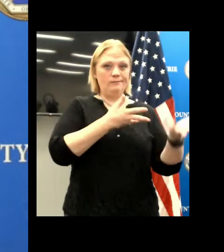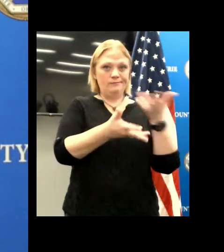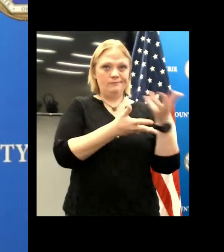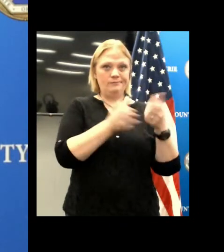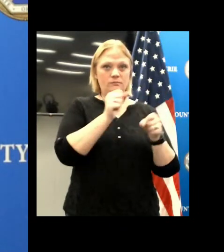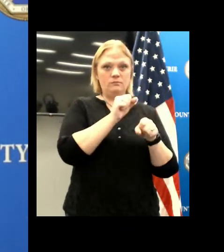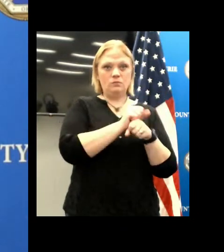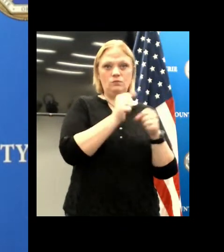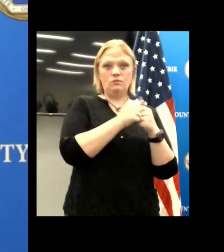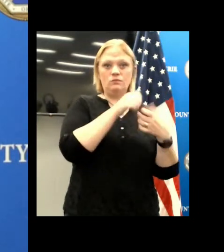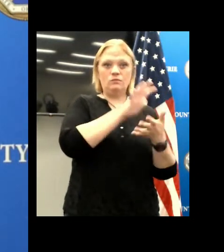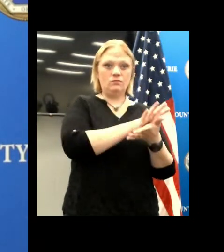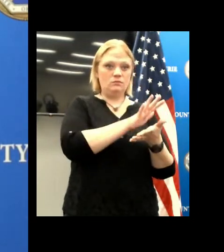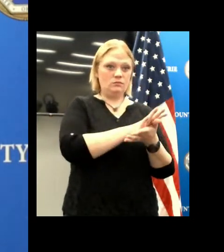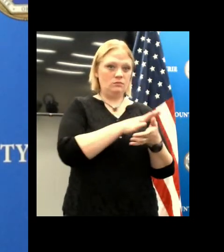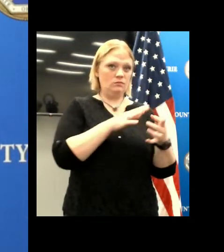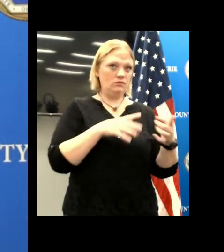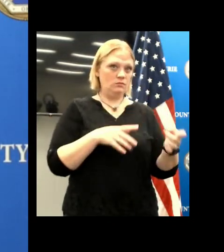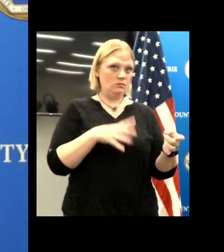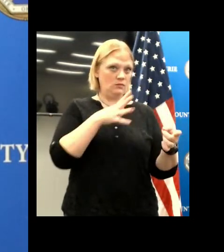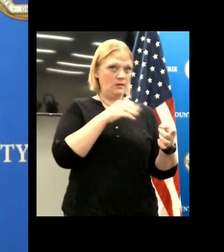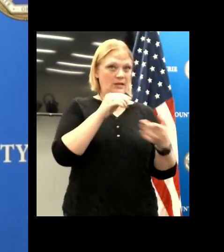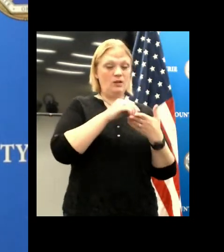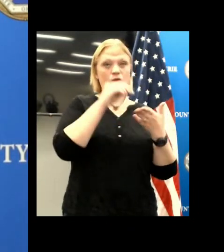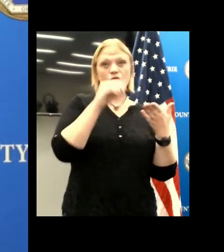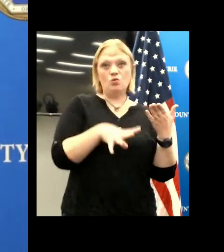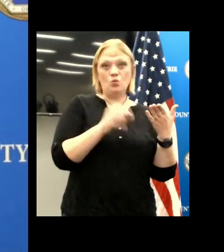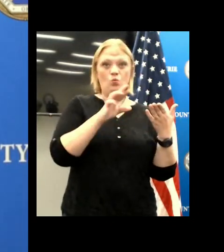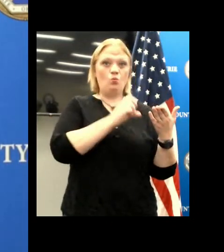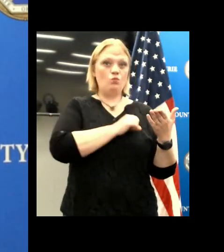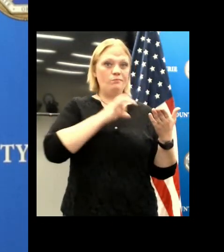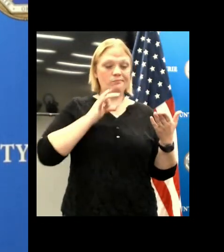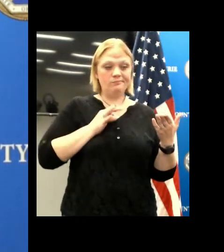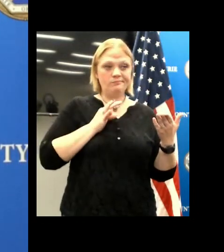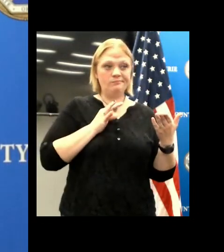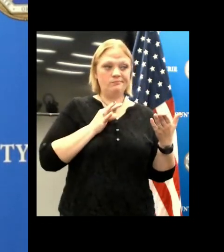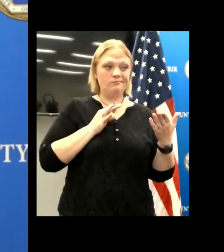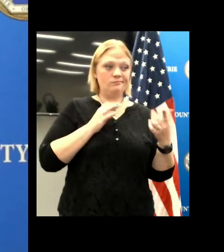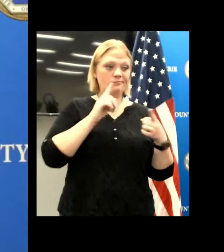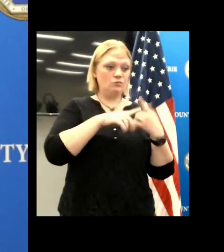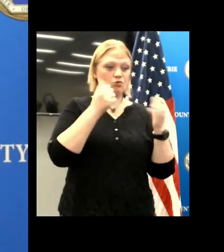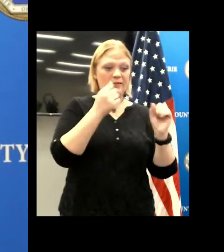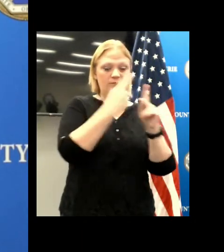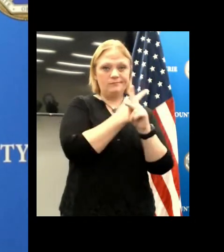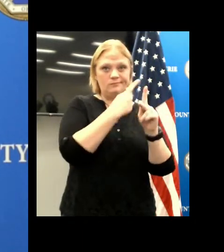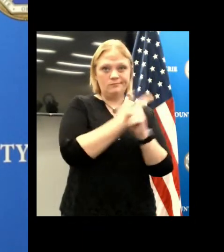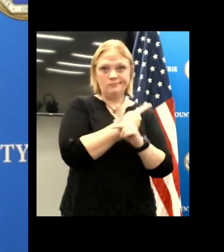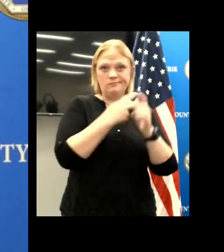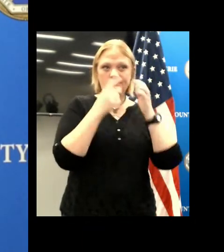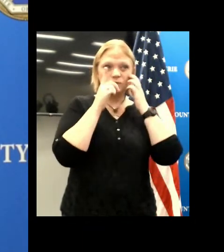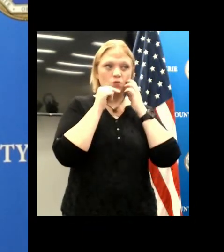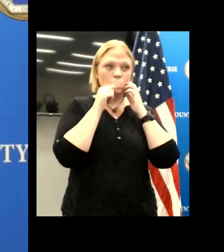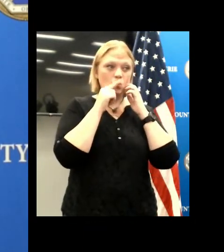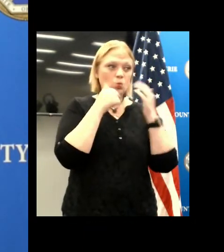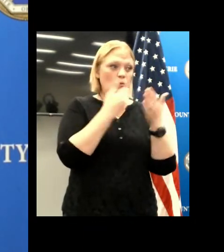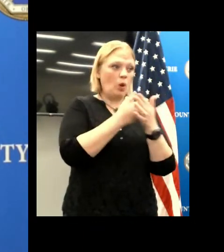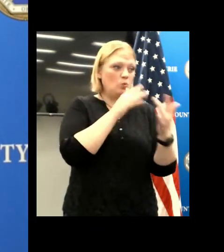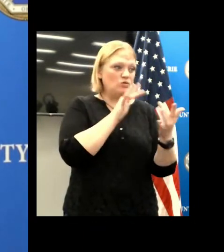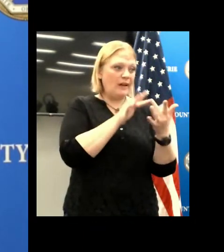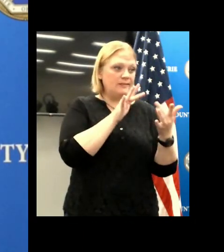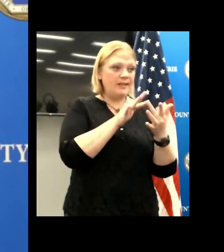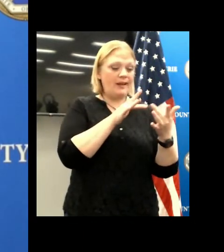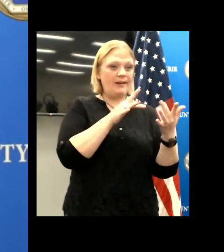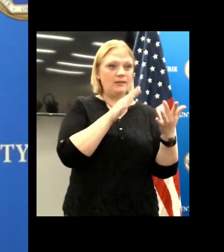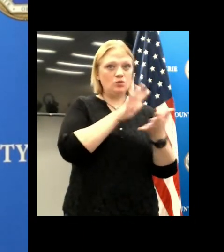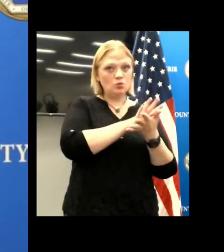the school to and the student or the staff to try to figure out who their close contacts are